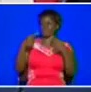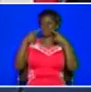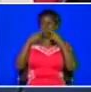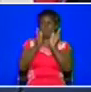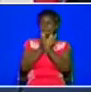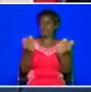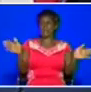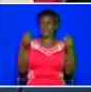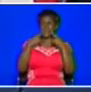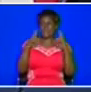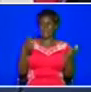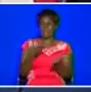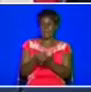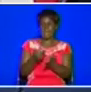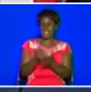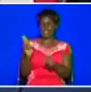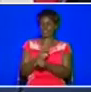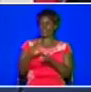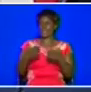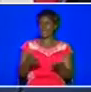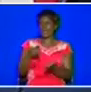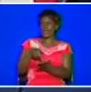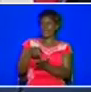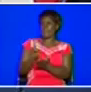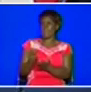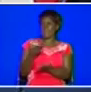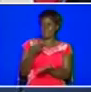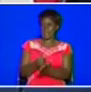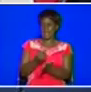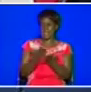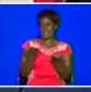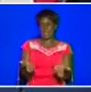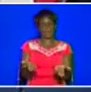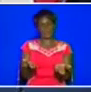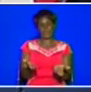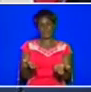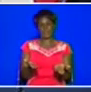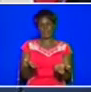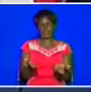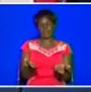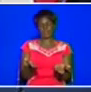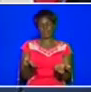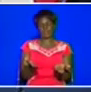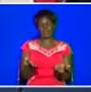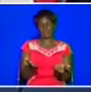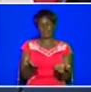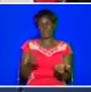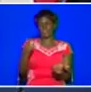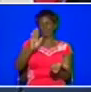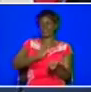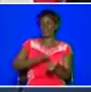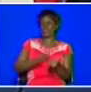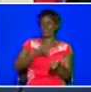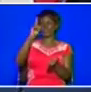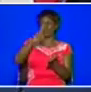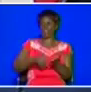your misgivings with how that money was used. We're paying back for this. What would be your proposal